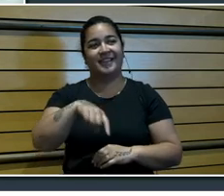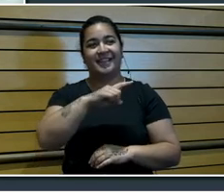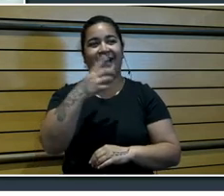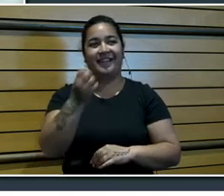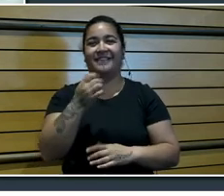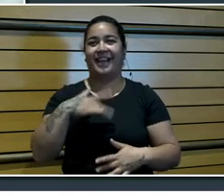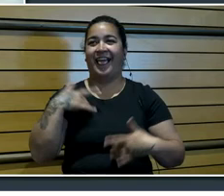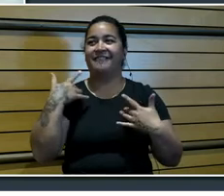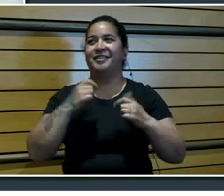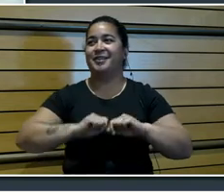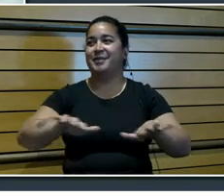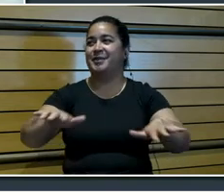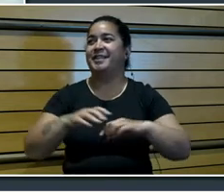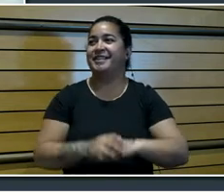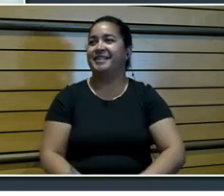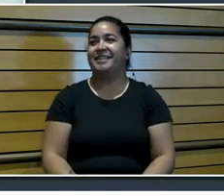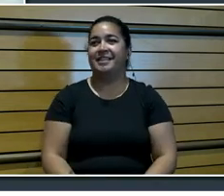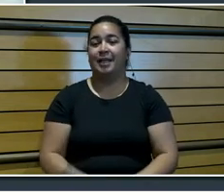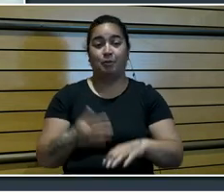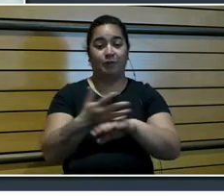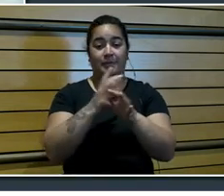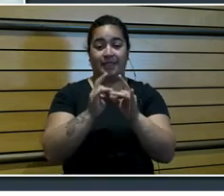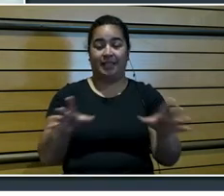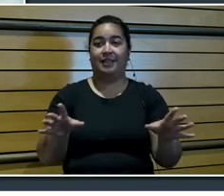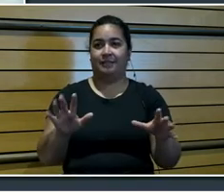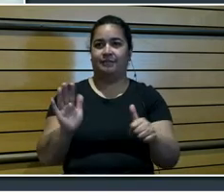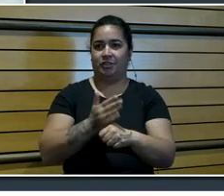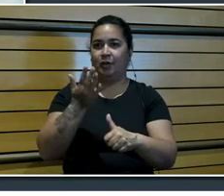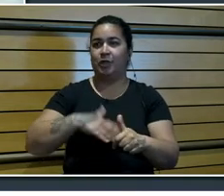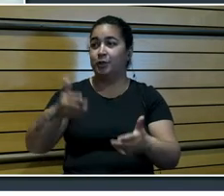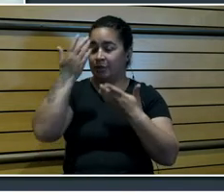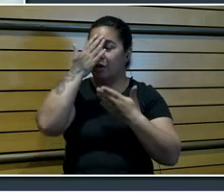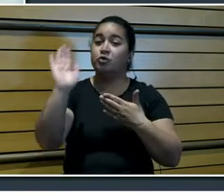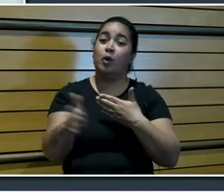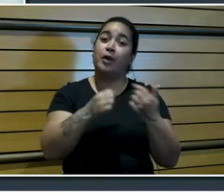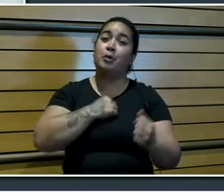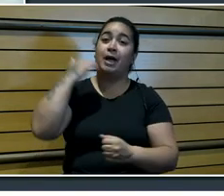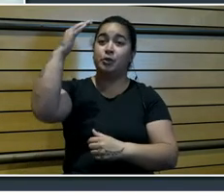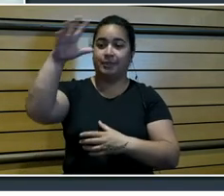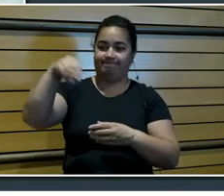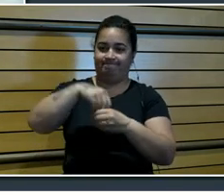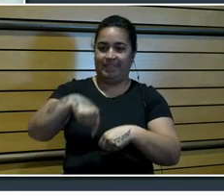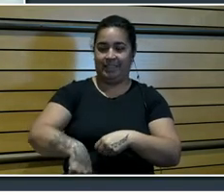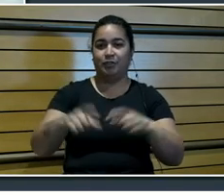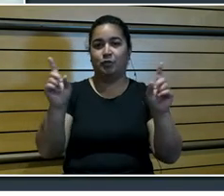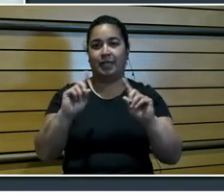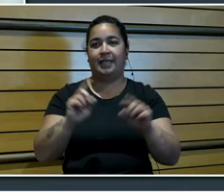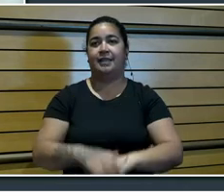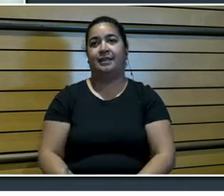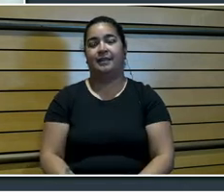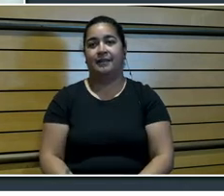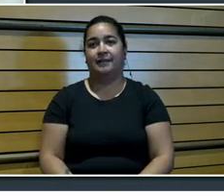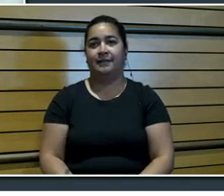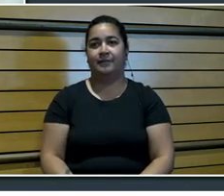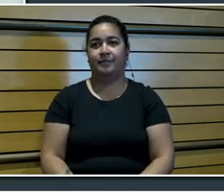Before we begin, I'd like to first acknowledge all the kaumātua who have come here today and all the kaumātua, the elderly, along with those who have